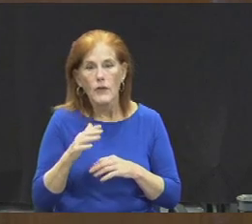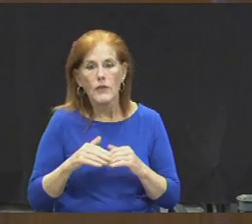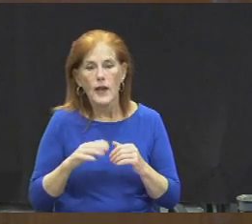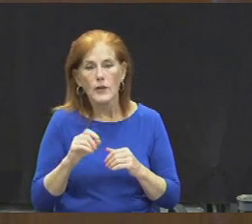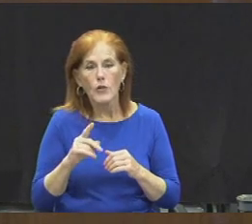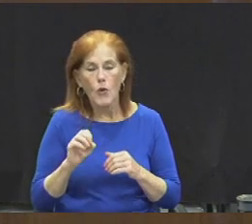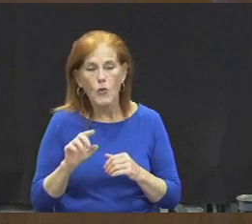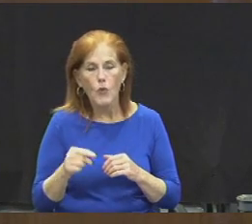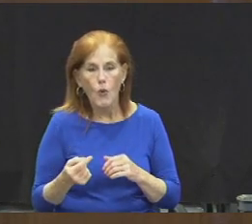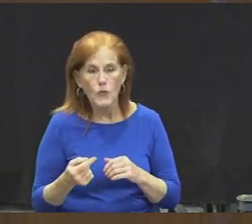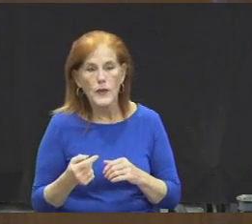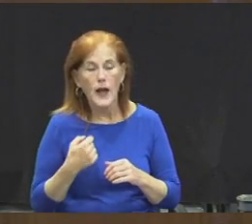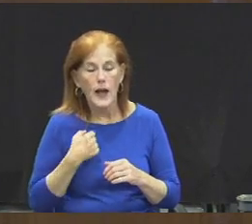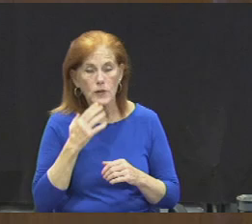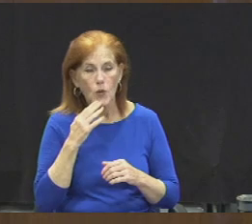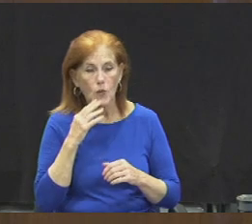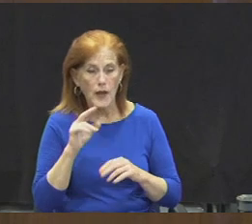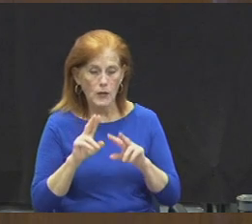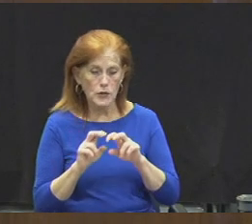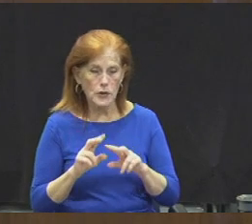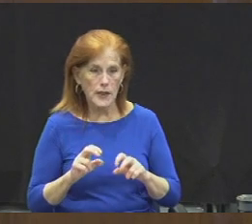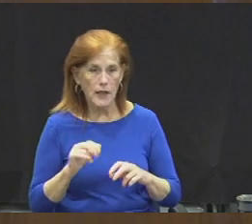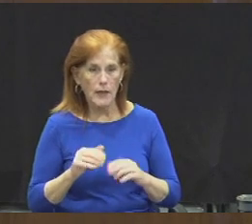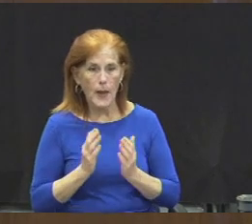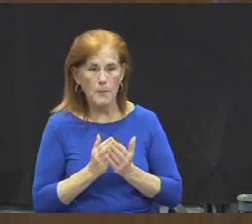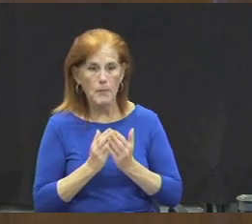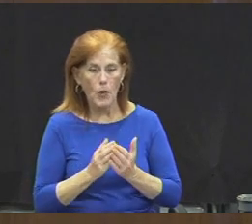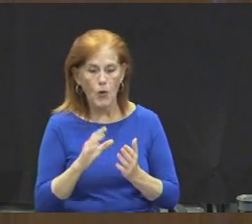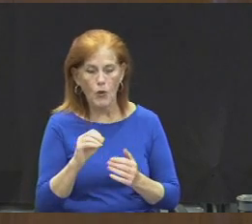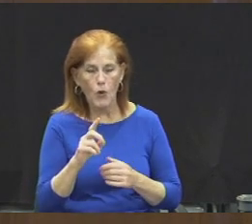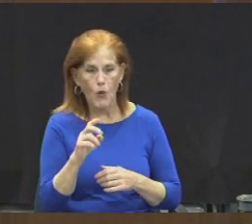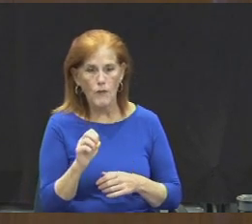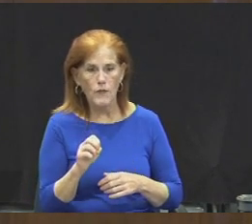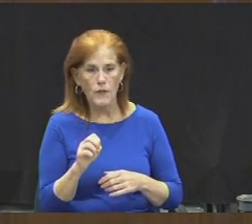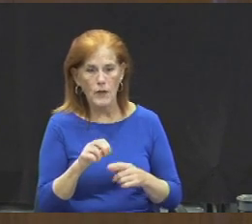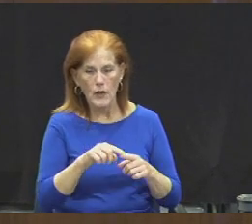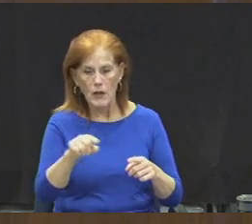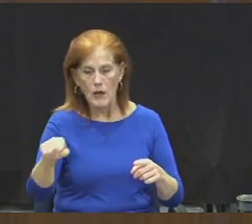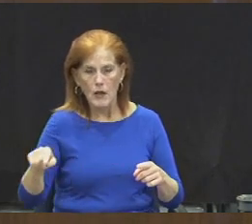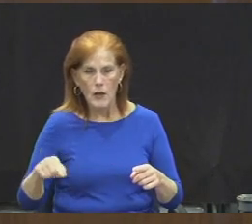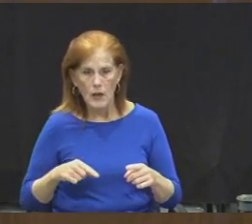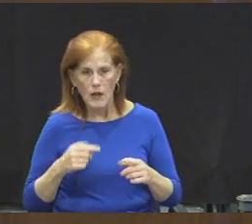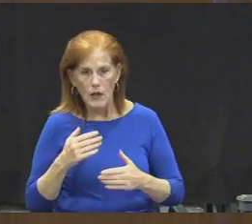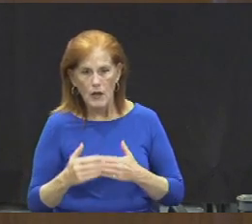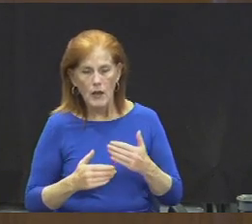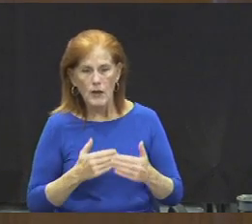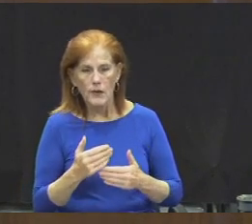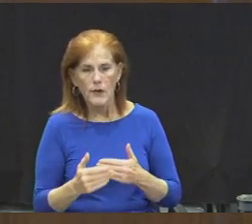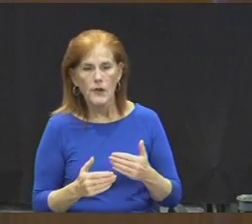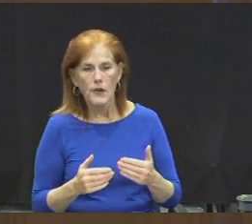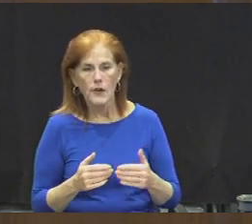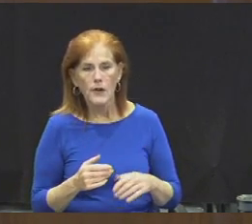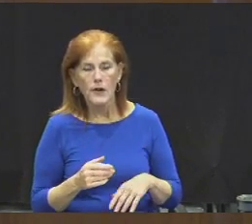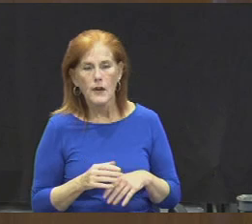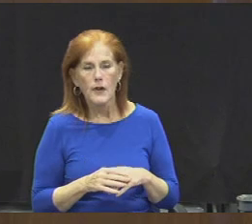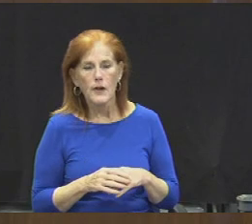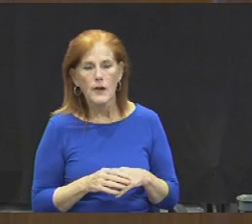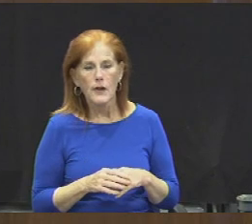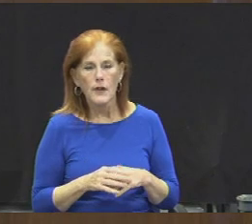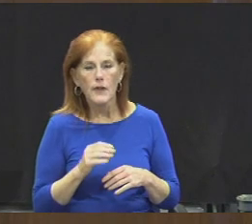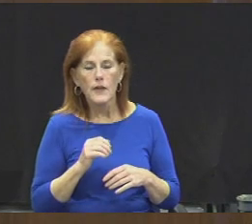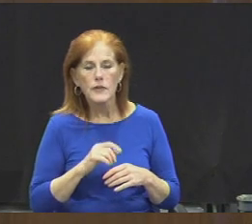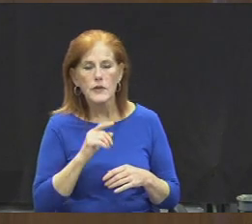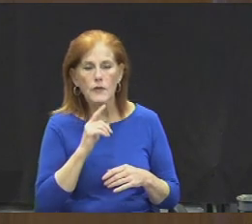And because I think, when I was looking at that boat cove and processing, there could be some very